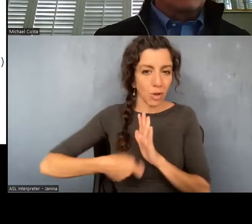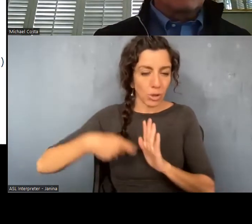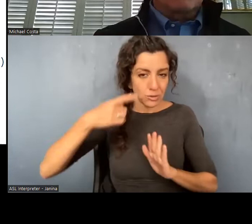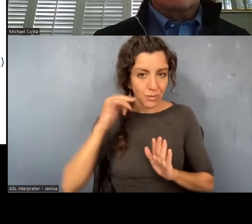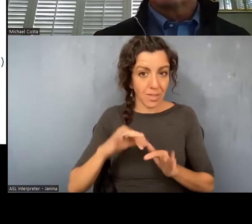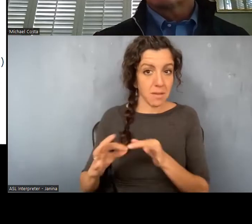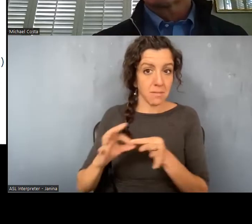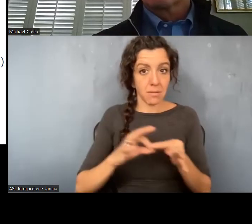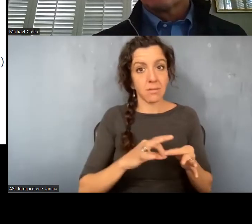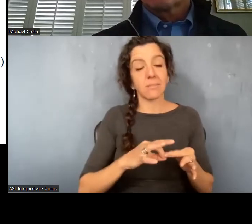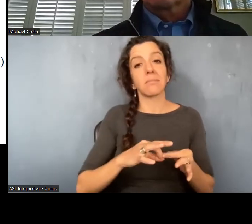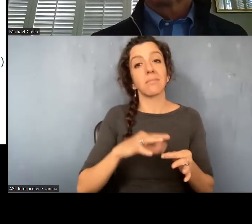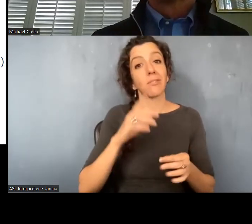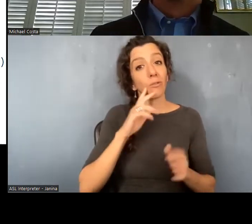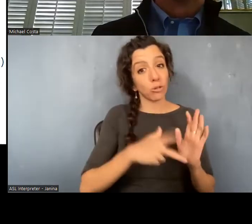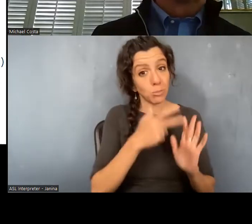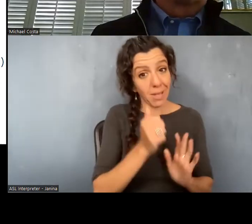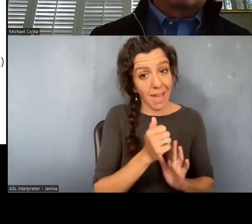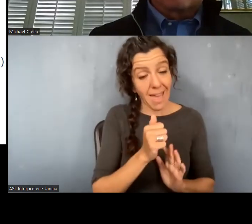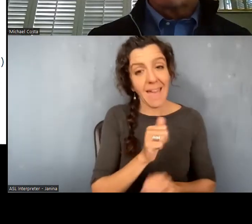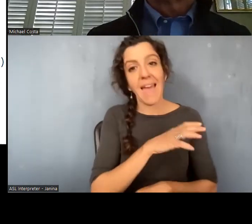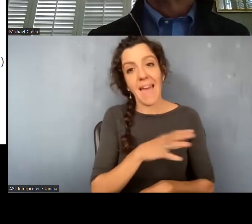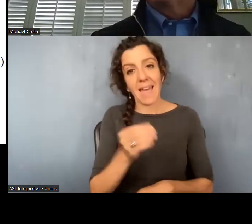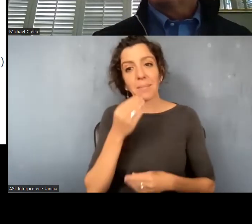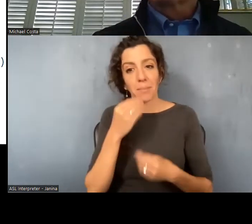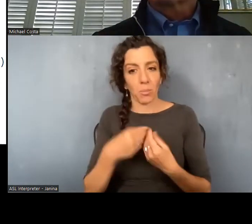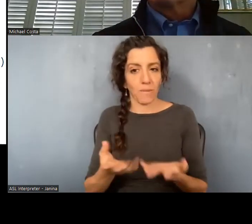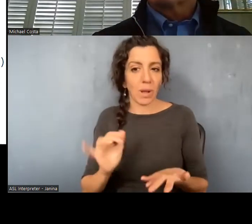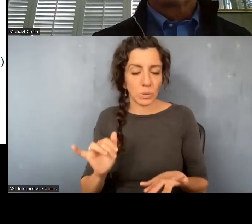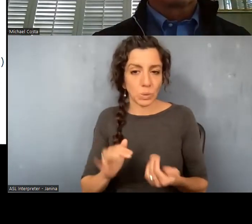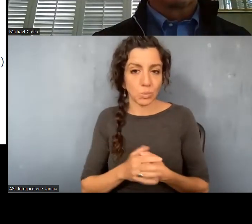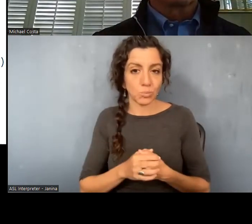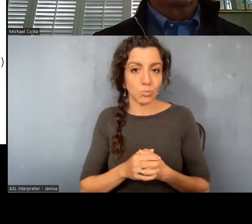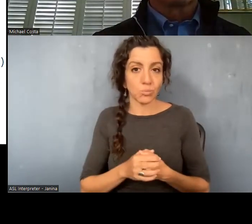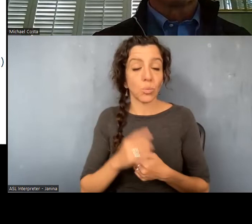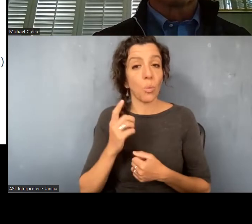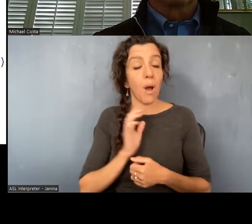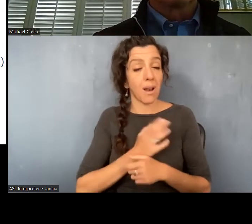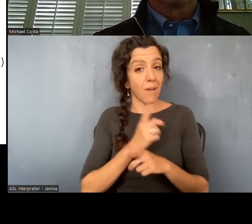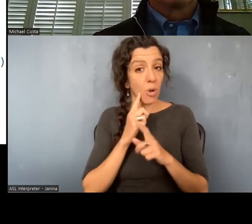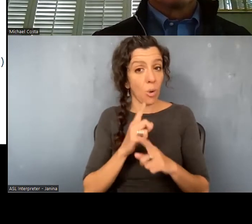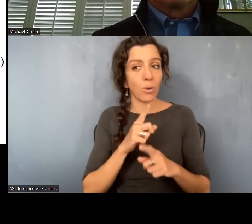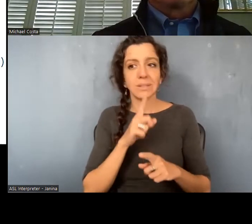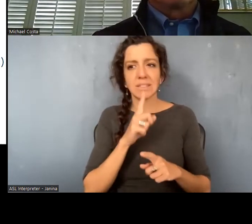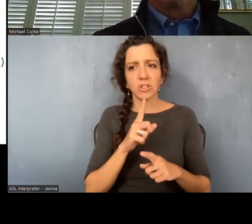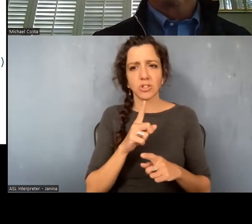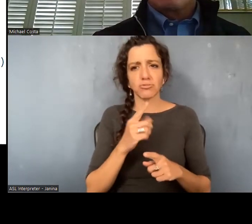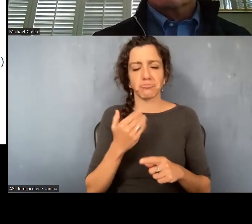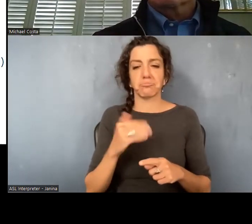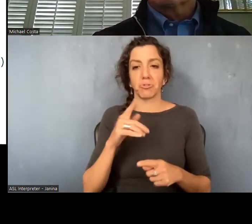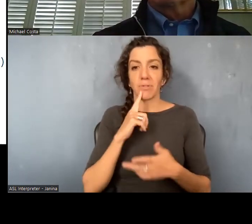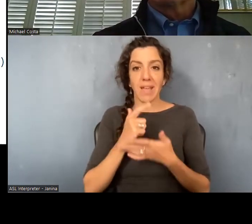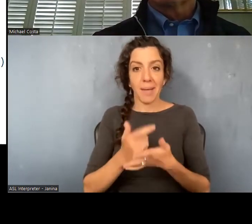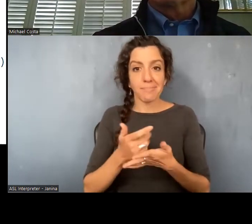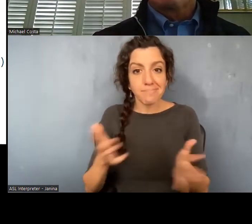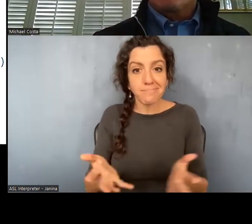accrue not only to the AAAs, but also to meal providers. And so one of our goals is to really help